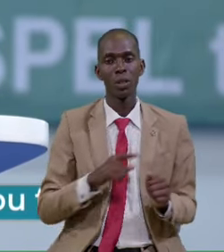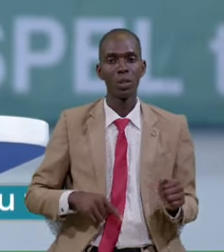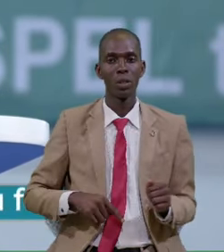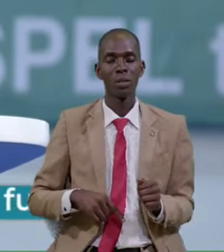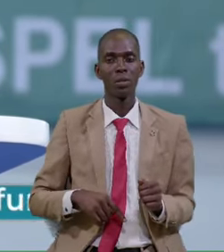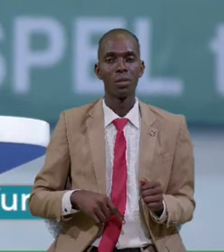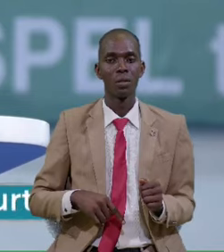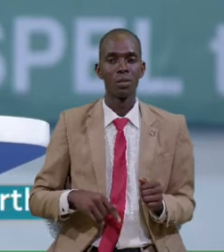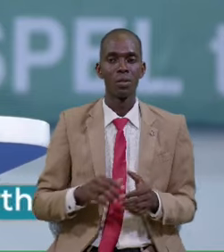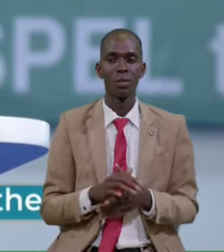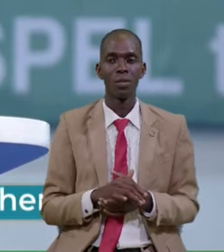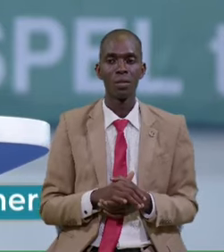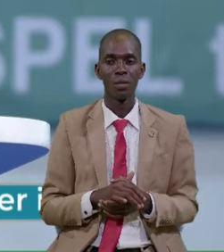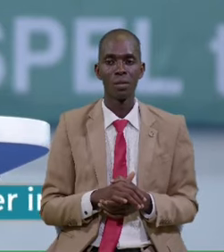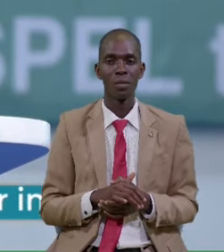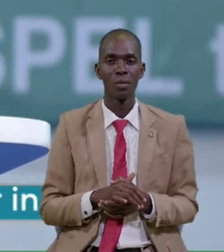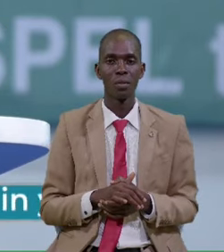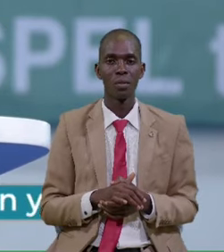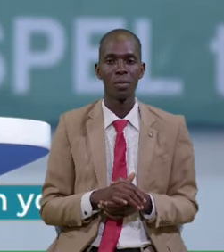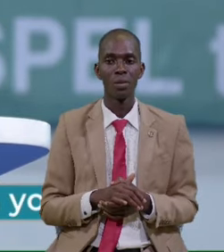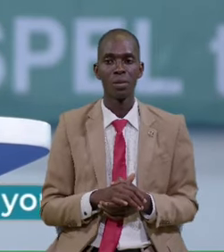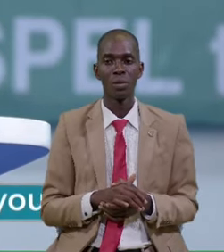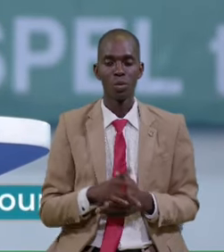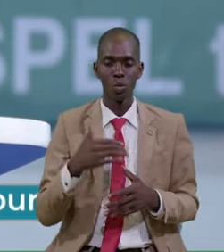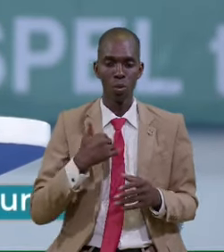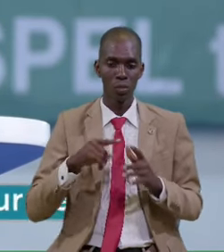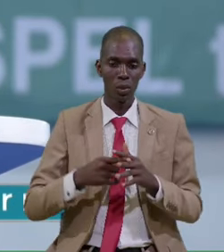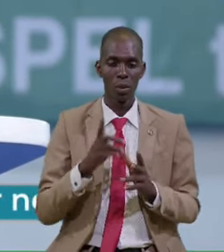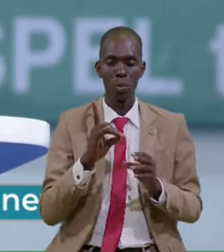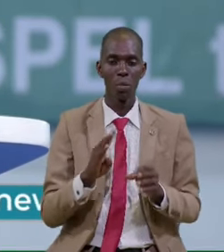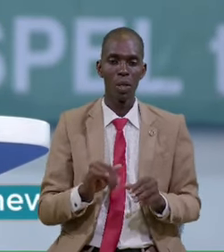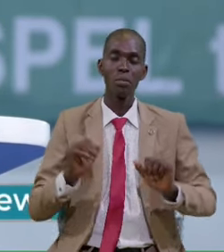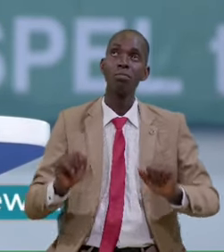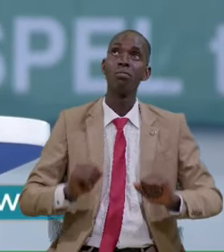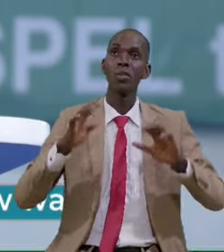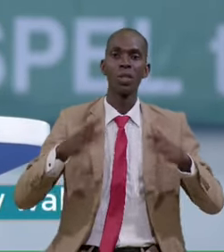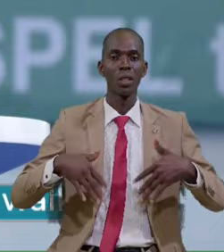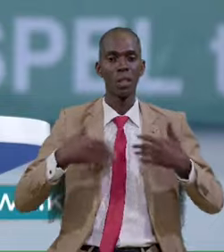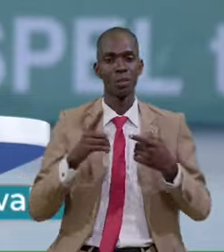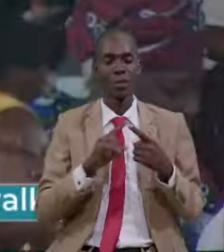by giving your life to Christ.